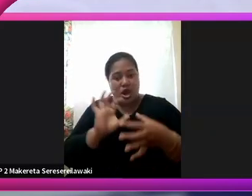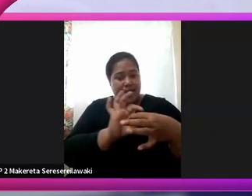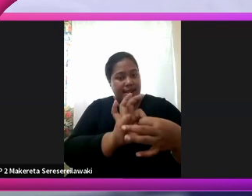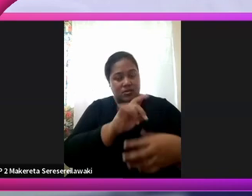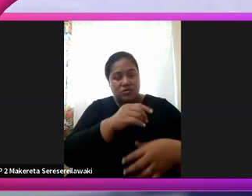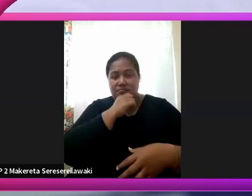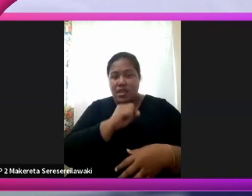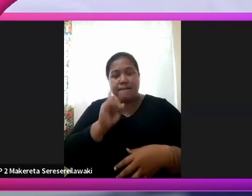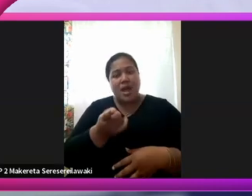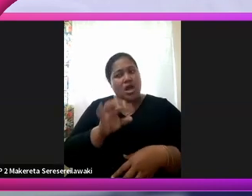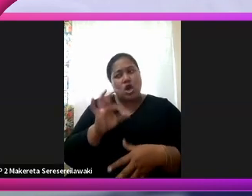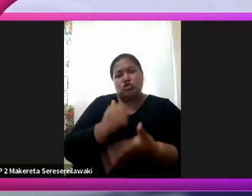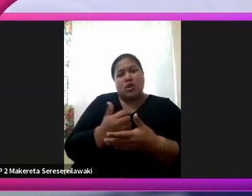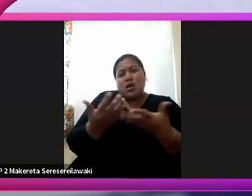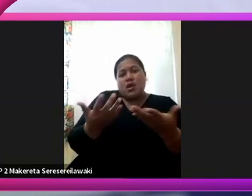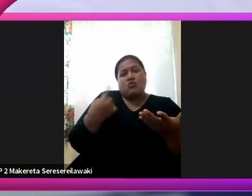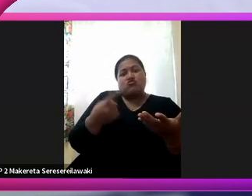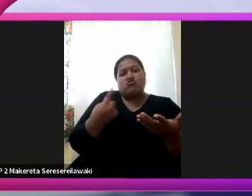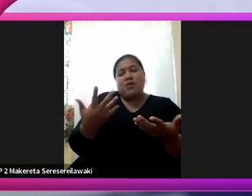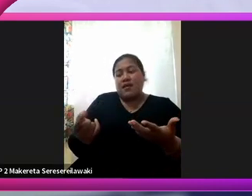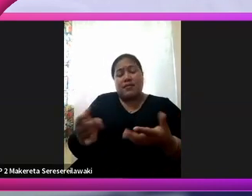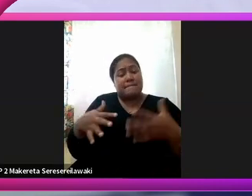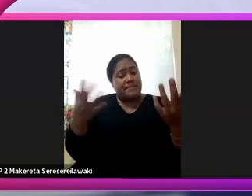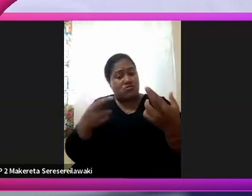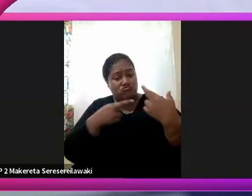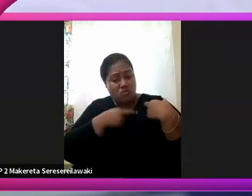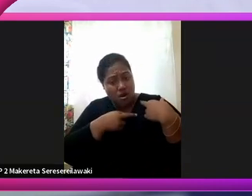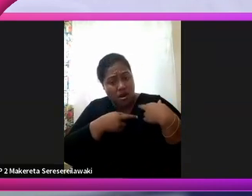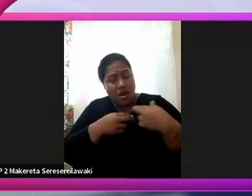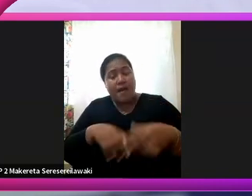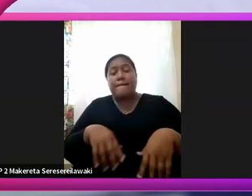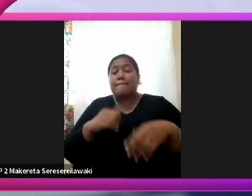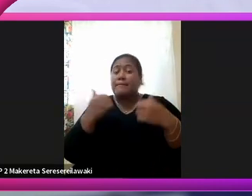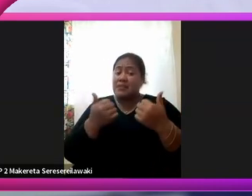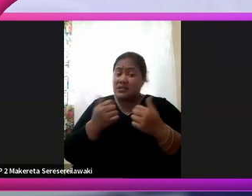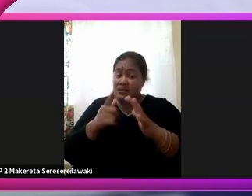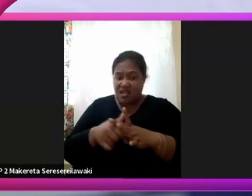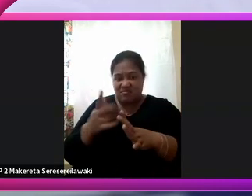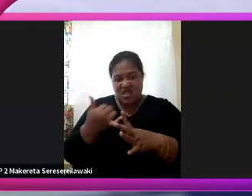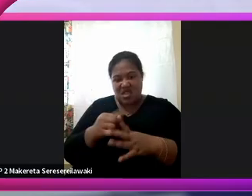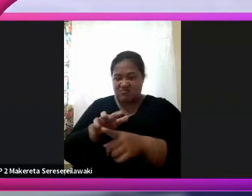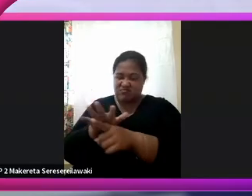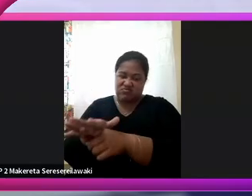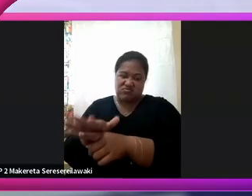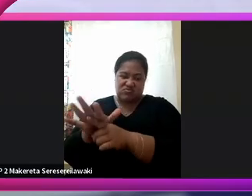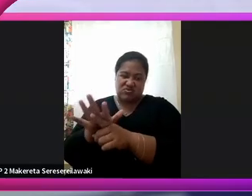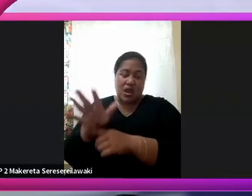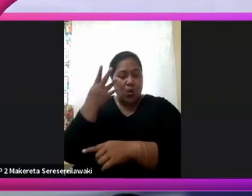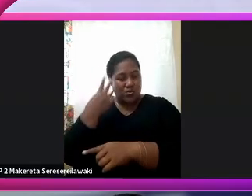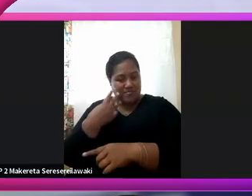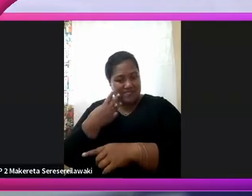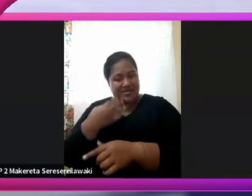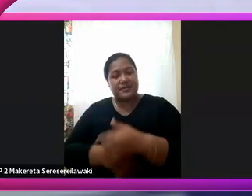who play a big role, and a lot of time it put pressure to women in terms of fertility.